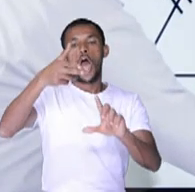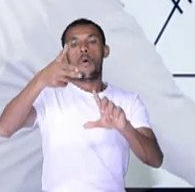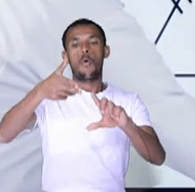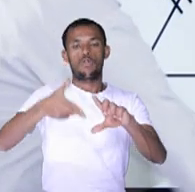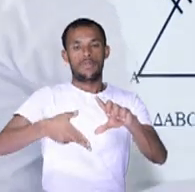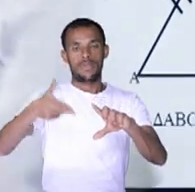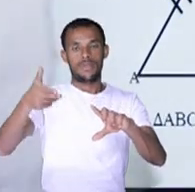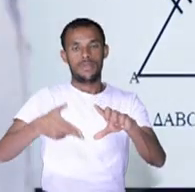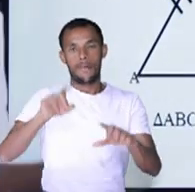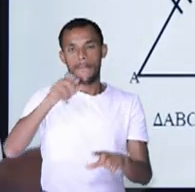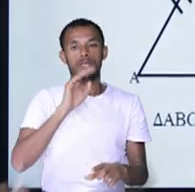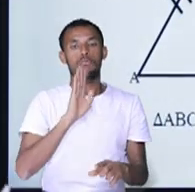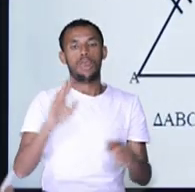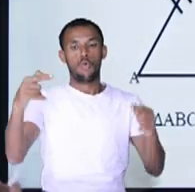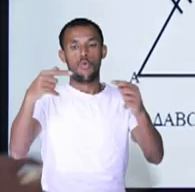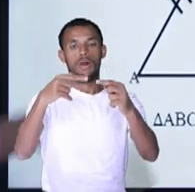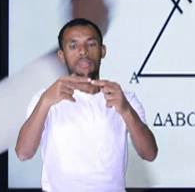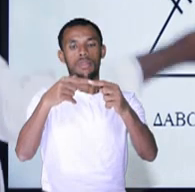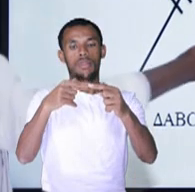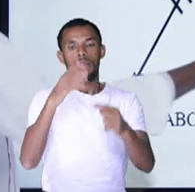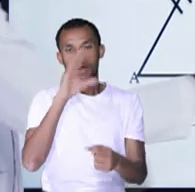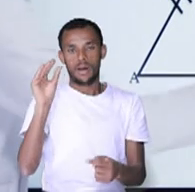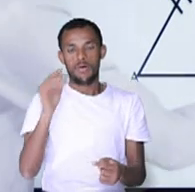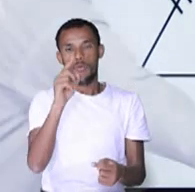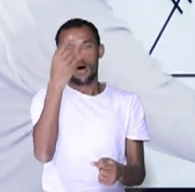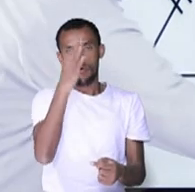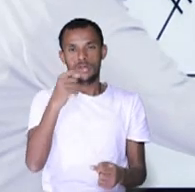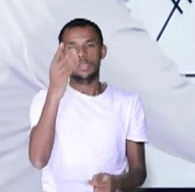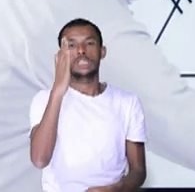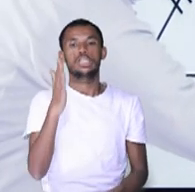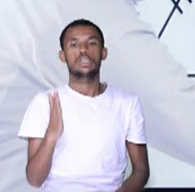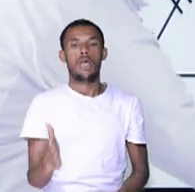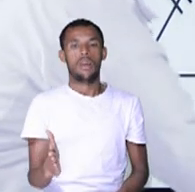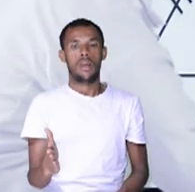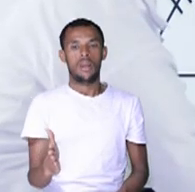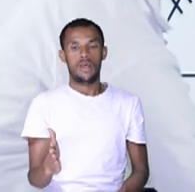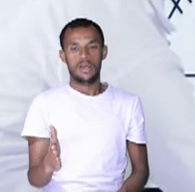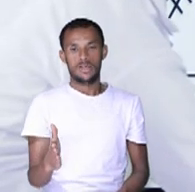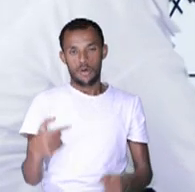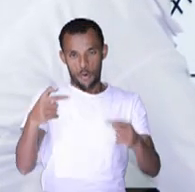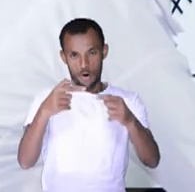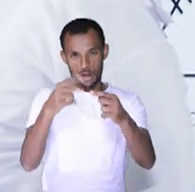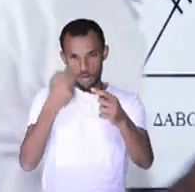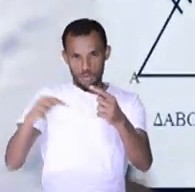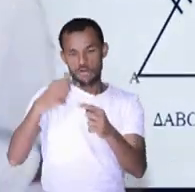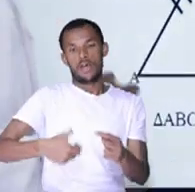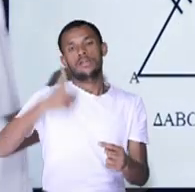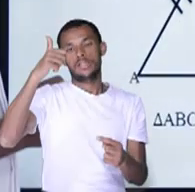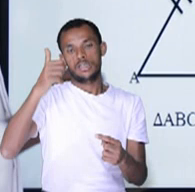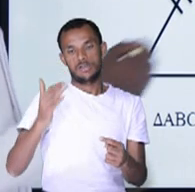hypotenuse must be congruent and one of the sides, if this side is congruent to this one.